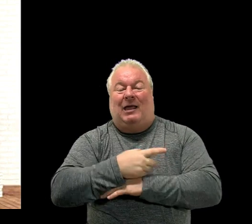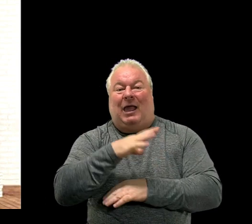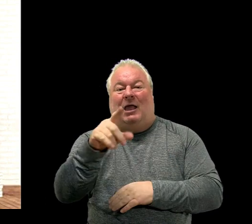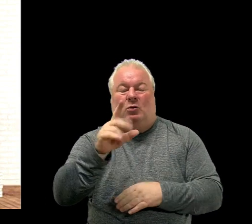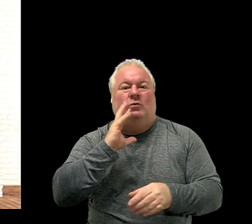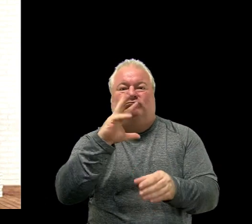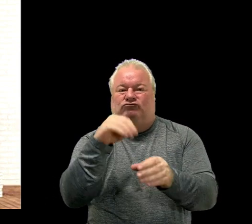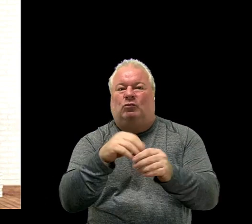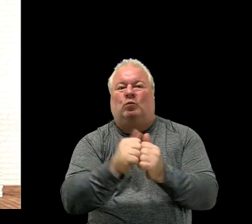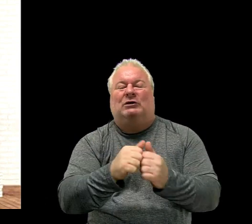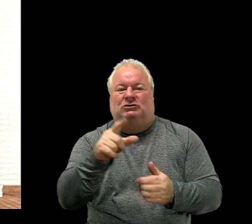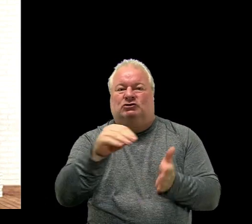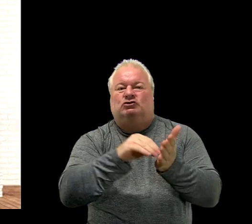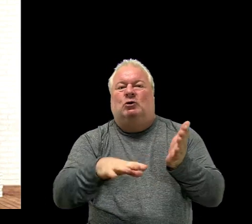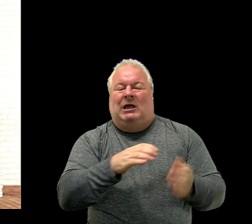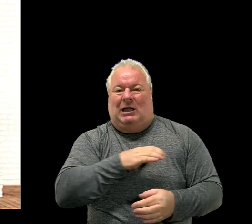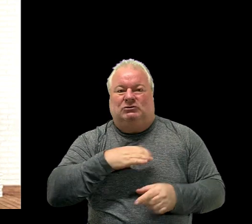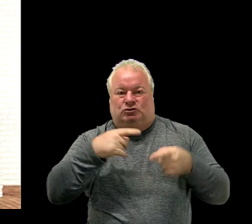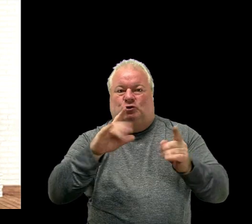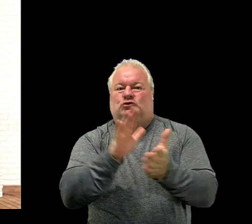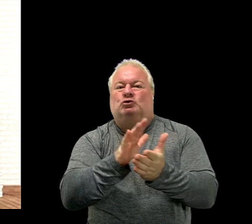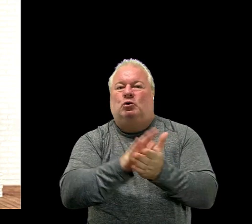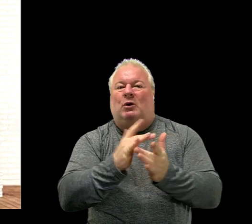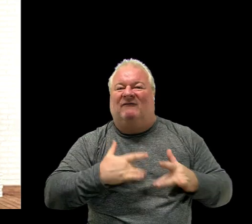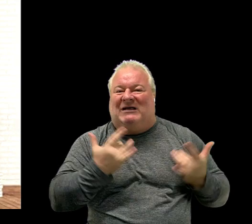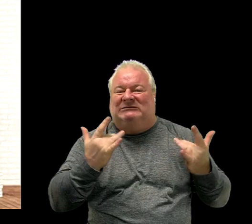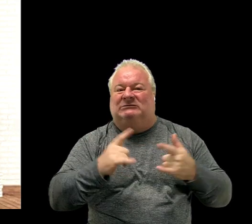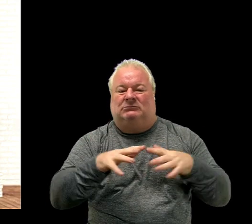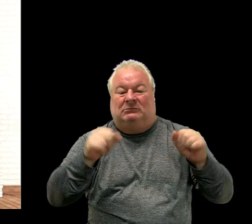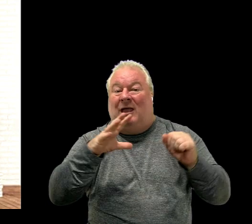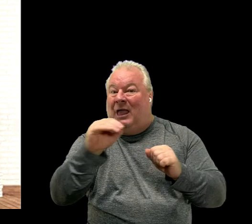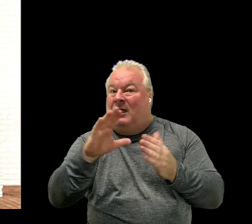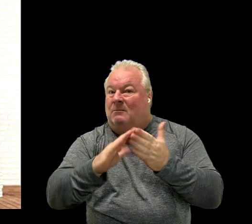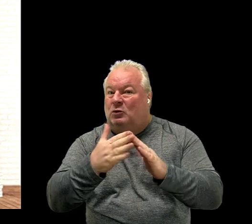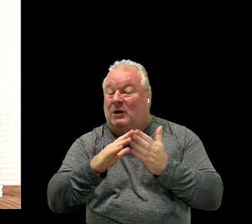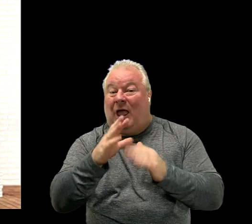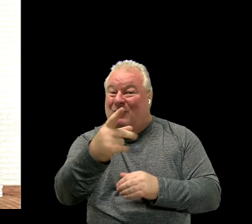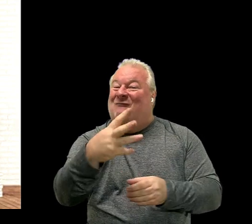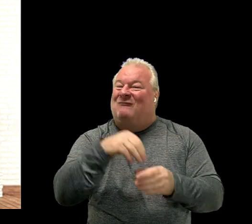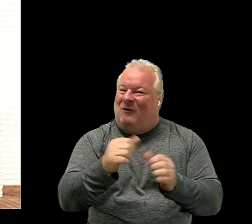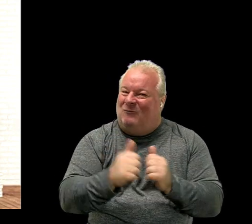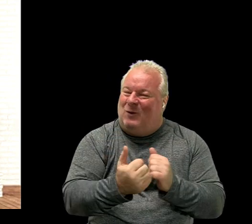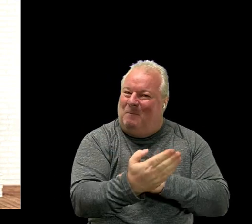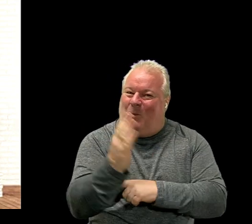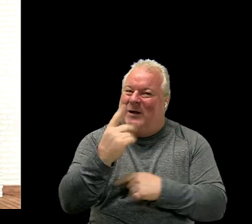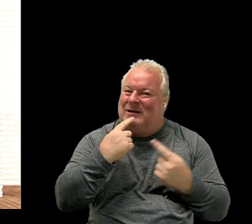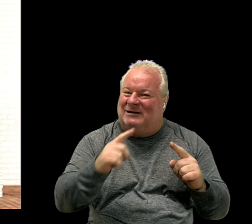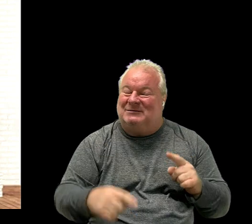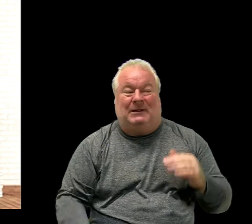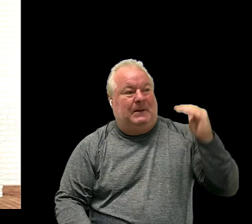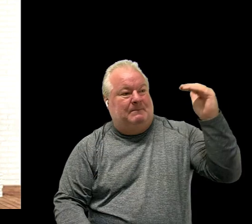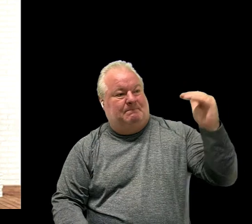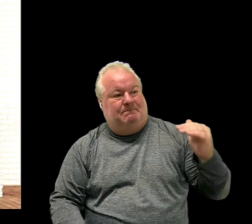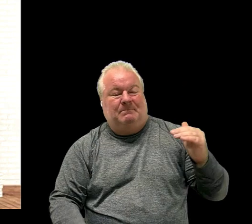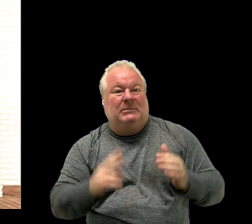school functions and in the community. And you'll also be part of the morning announcements. Secretary,